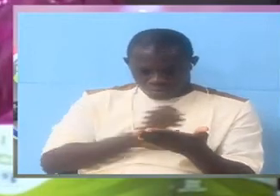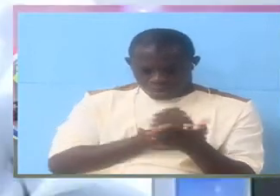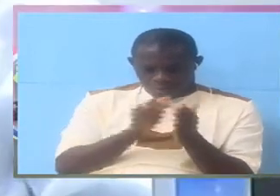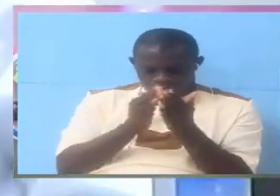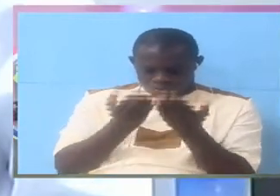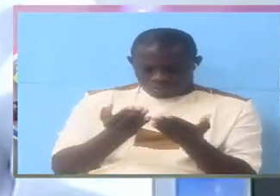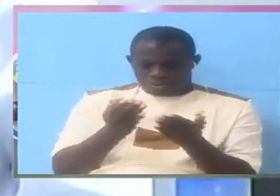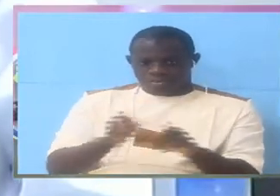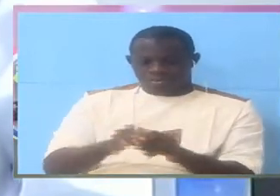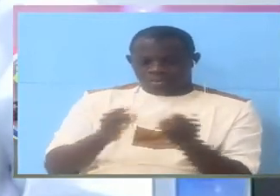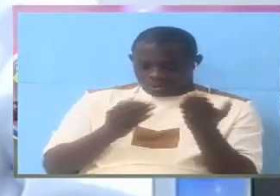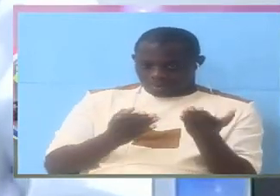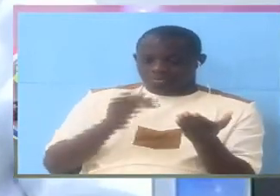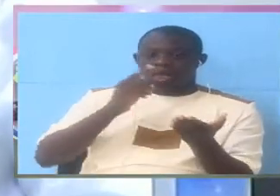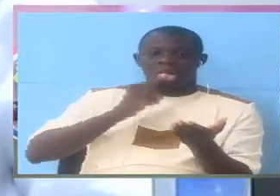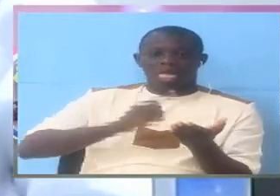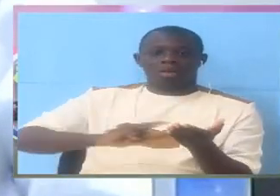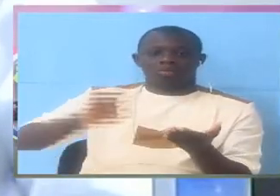the Holy Quran.